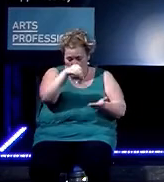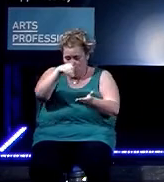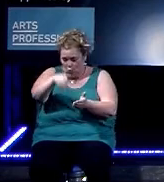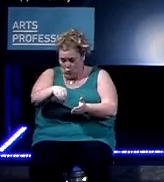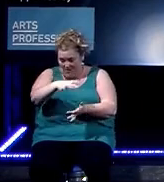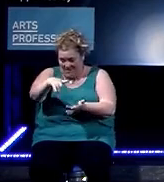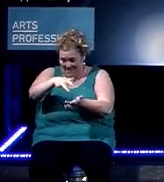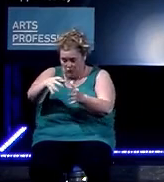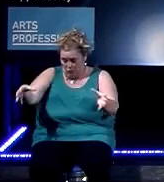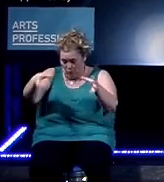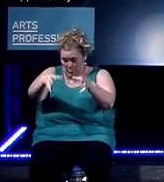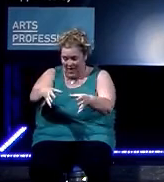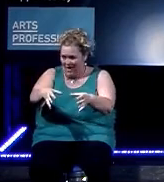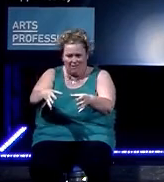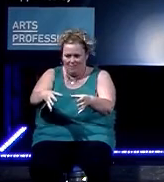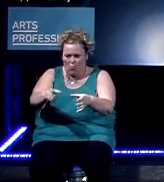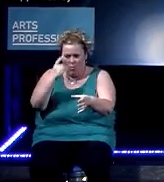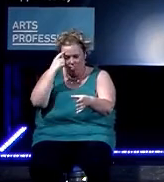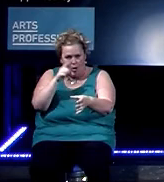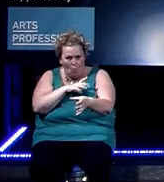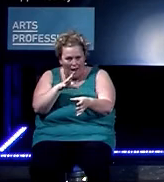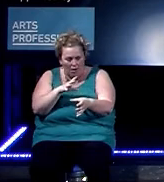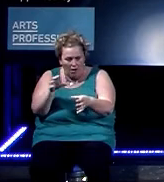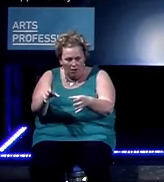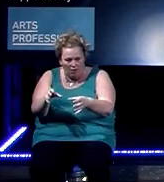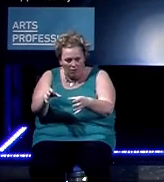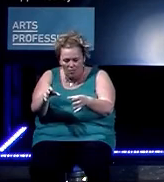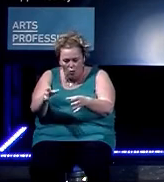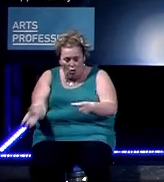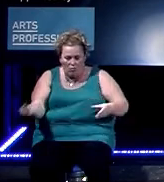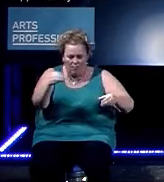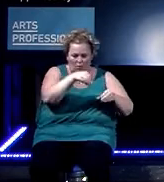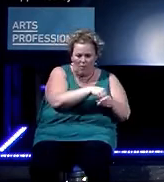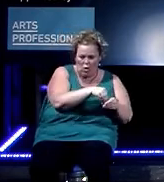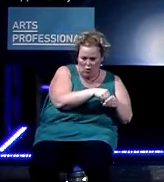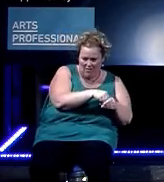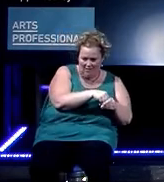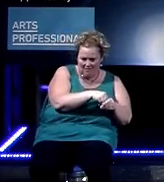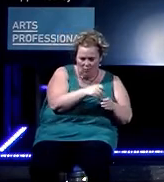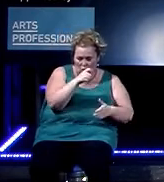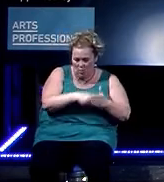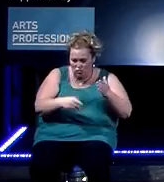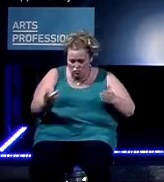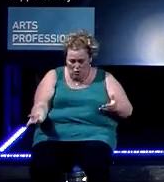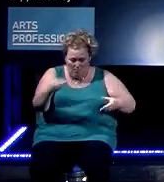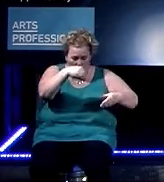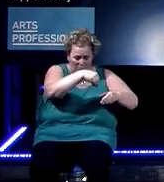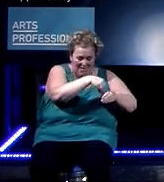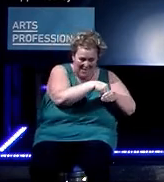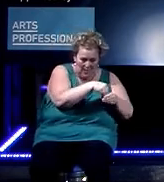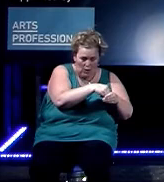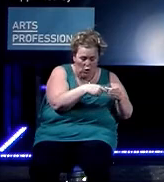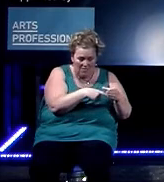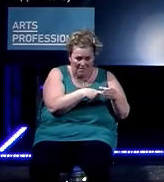centralized location, we started to think, what if you put stores in content? What if you actually put the transaction or the interaction